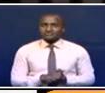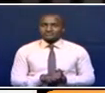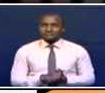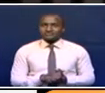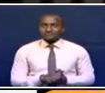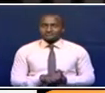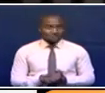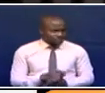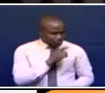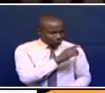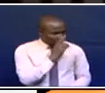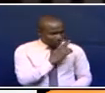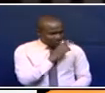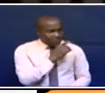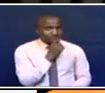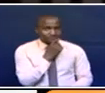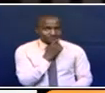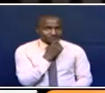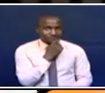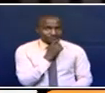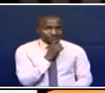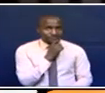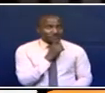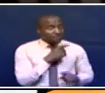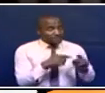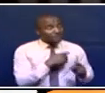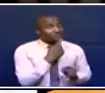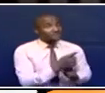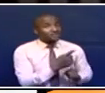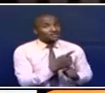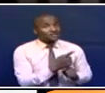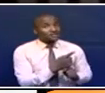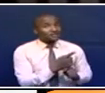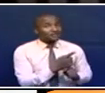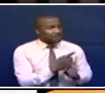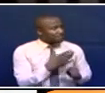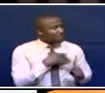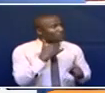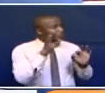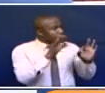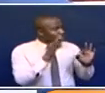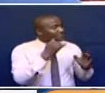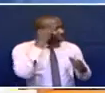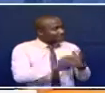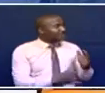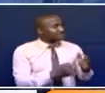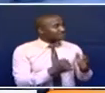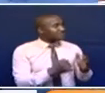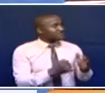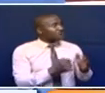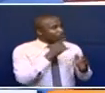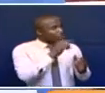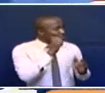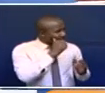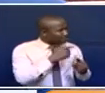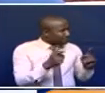You're a funny guy, you know that? That's funny, right guy. But as I said earlier on, nice guys finish last. Yeah. And you seem like a nice guy. You come across on